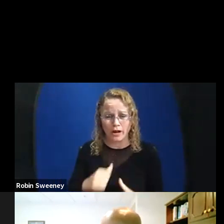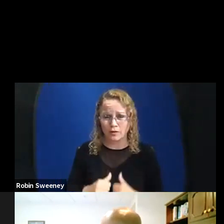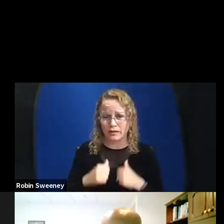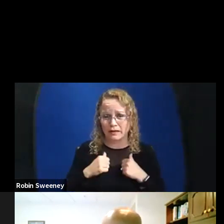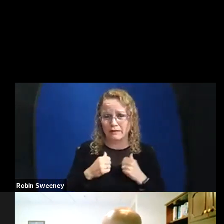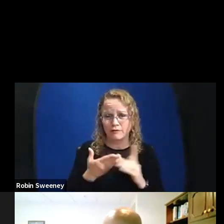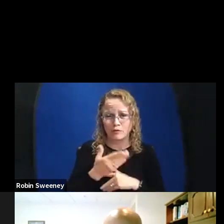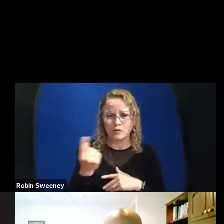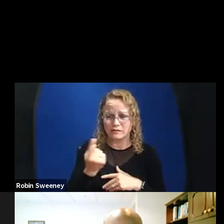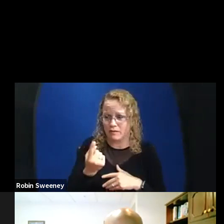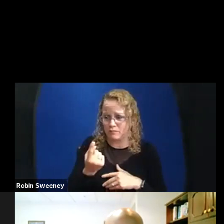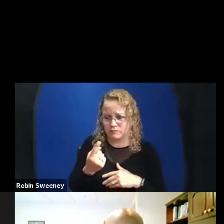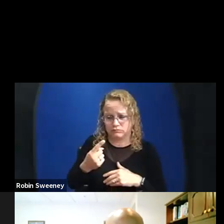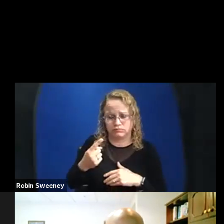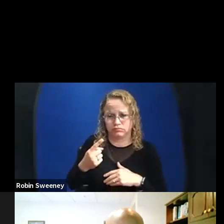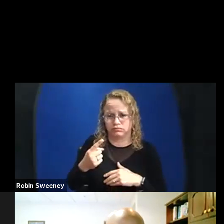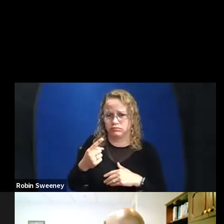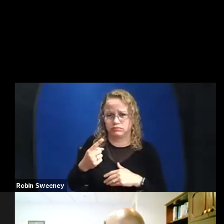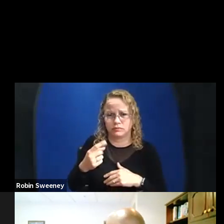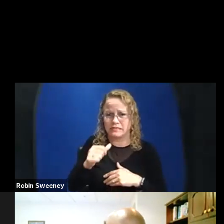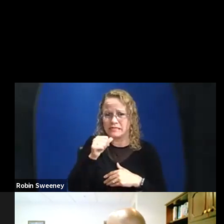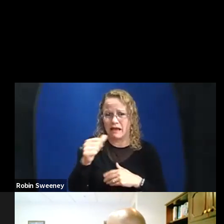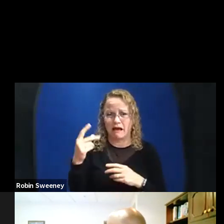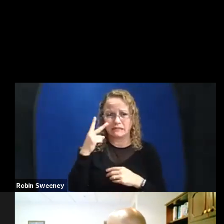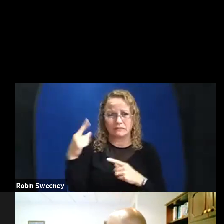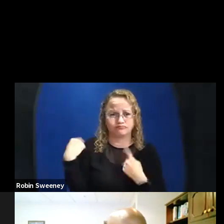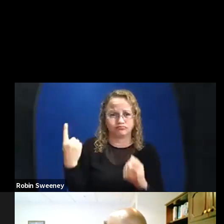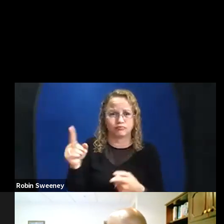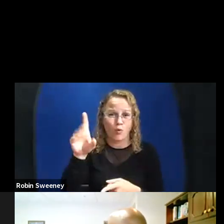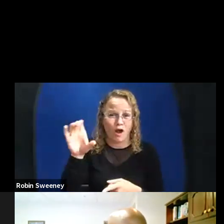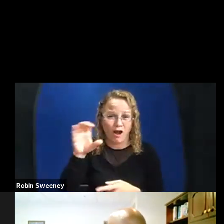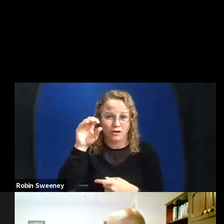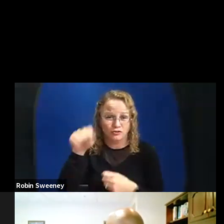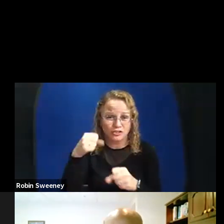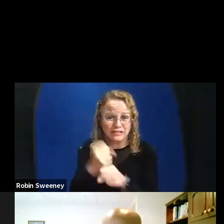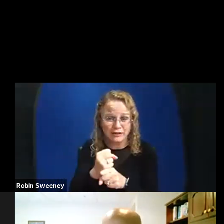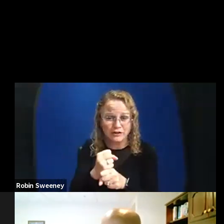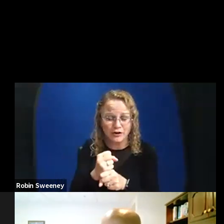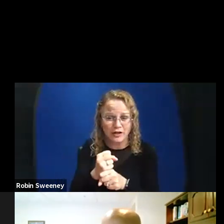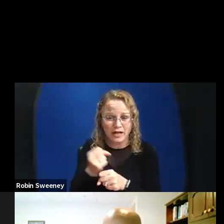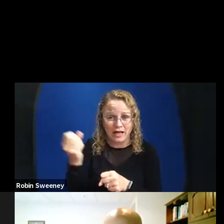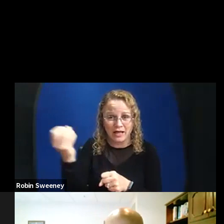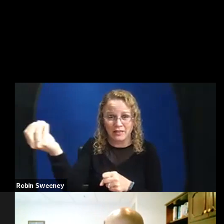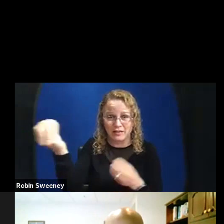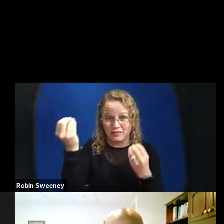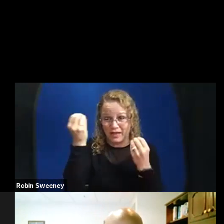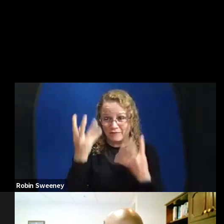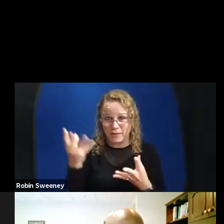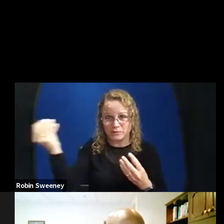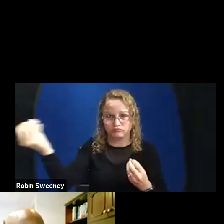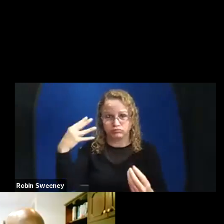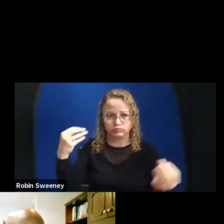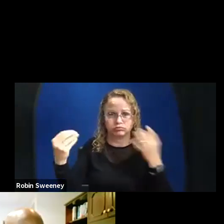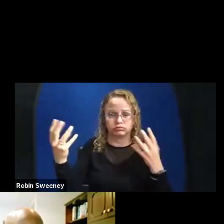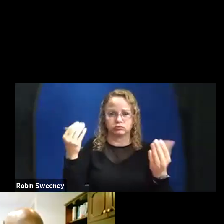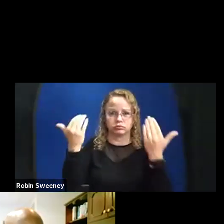through something that we haven't seen in 100 years, and the information is coming at us so quickly. So I think